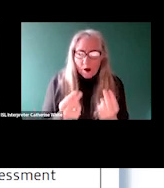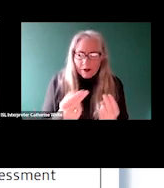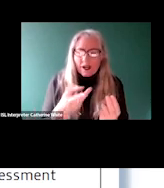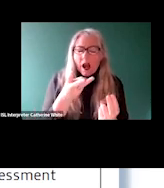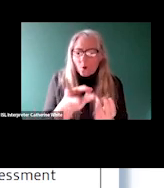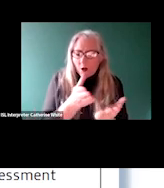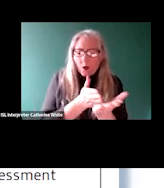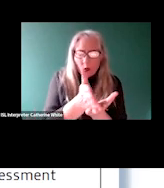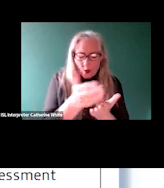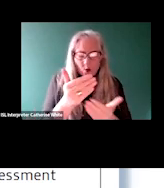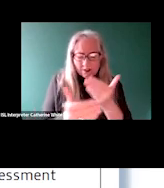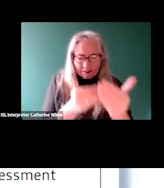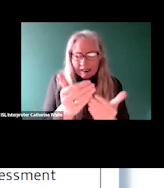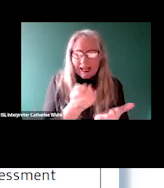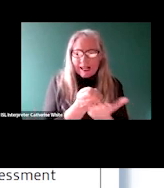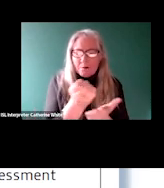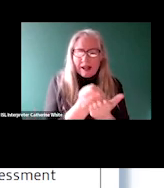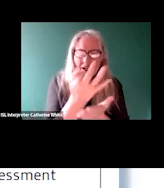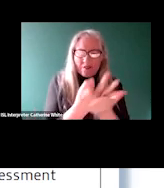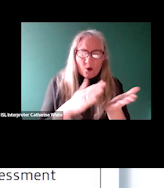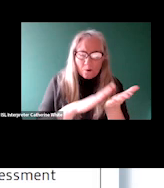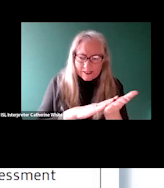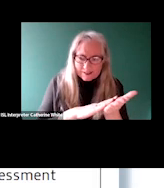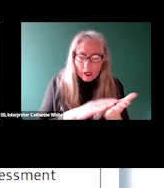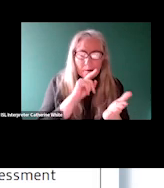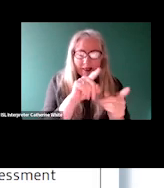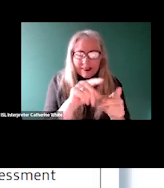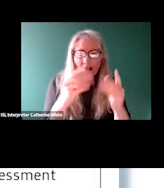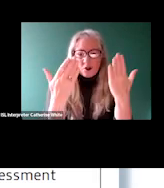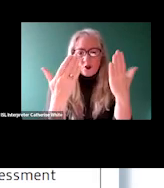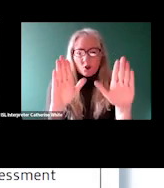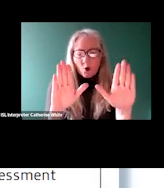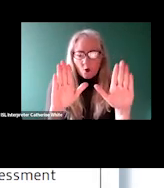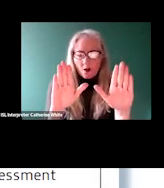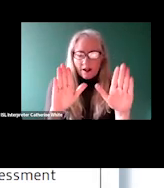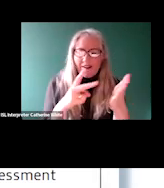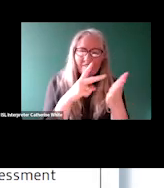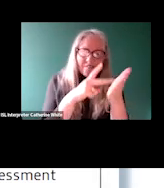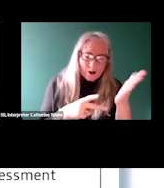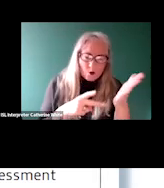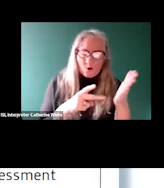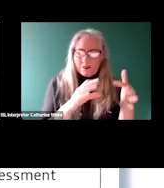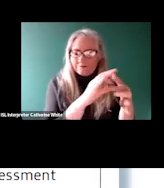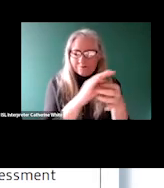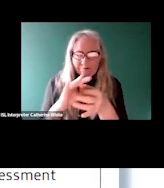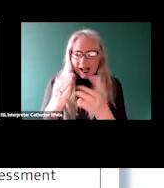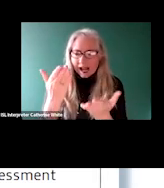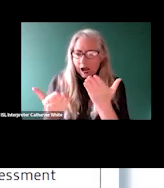this in a couple of minutes again in a bit more detail, but this sets out values and so on to actually